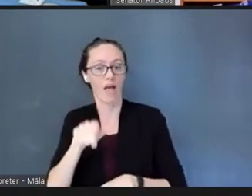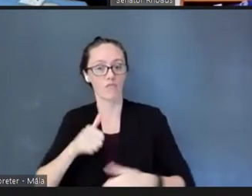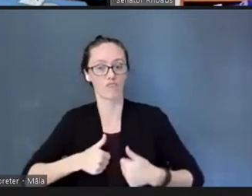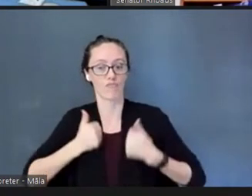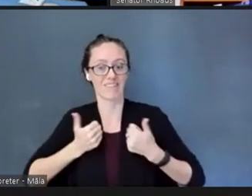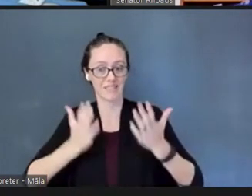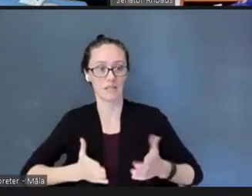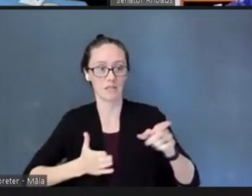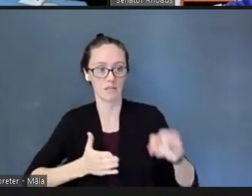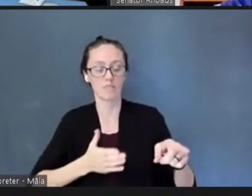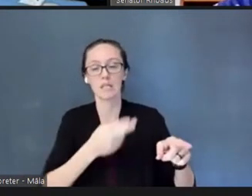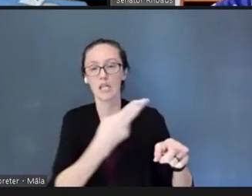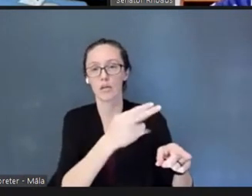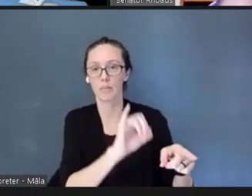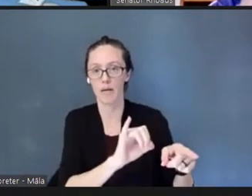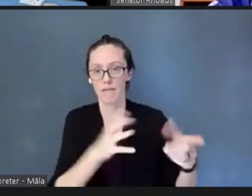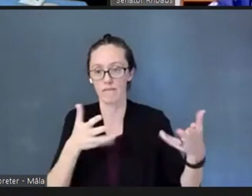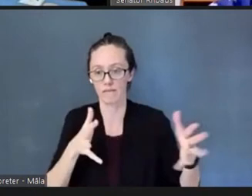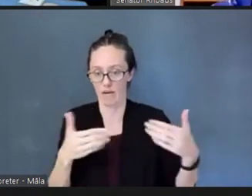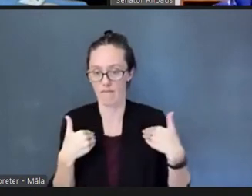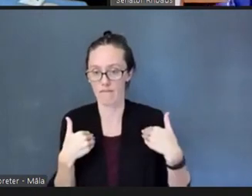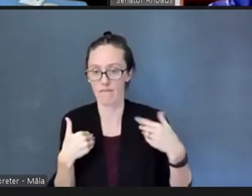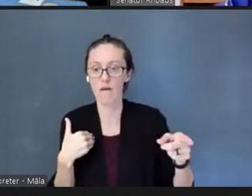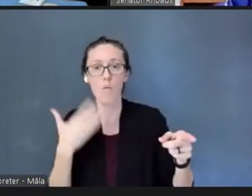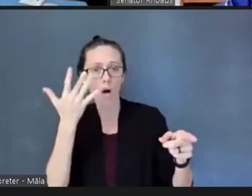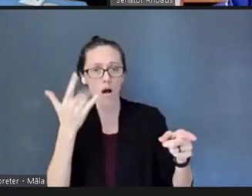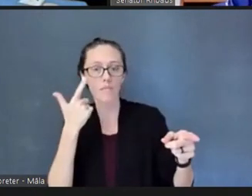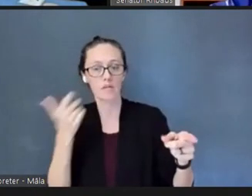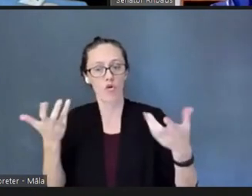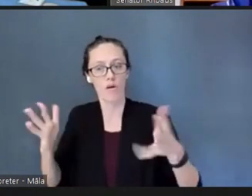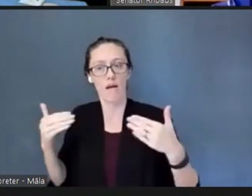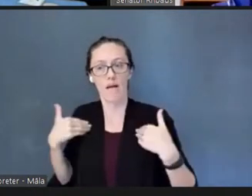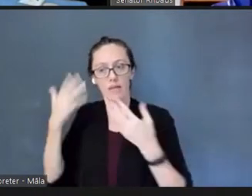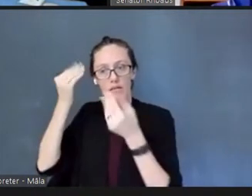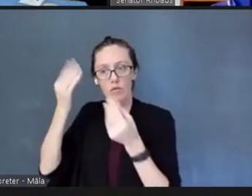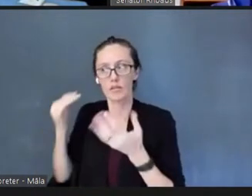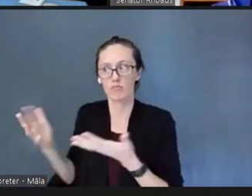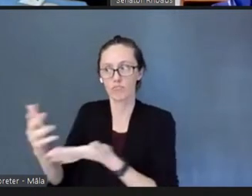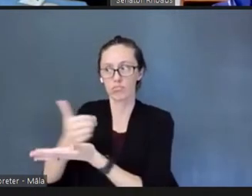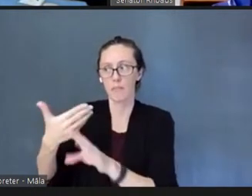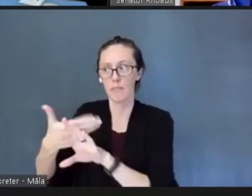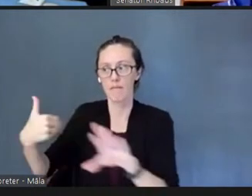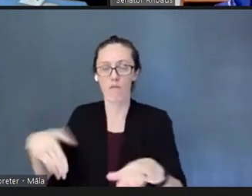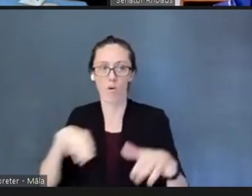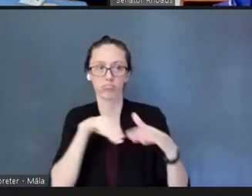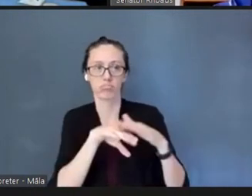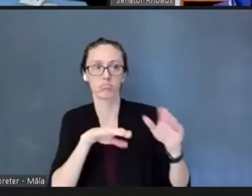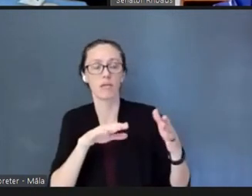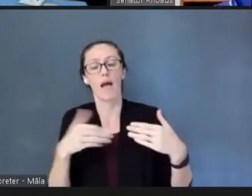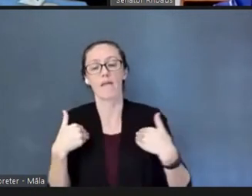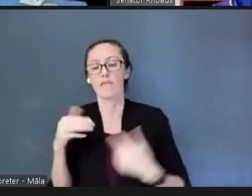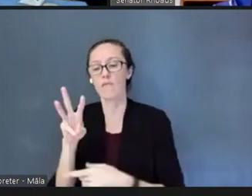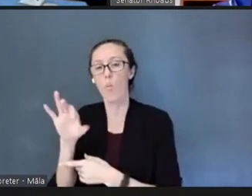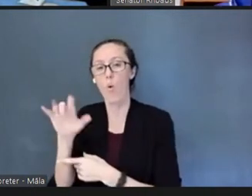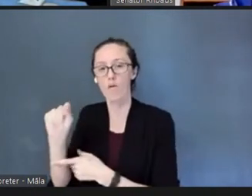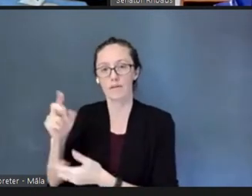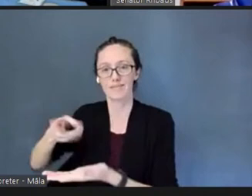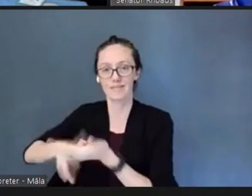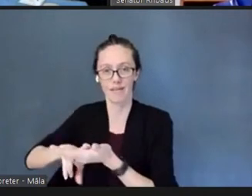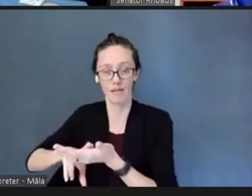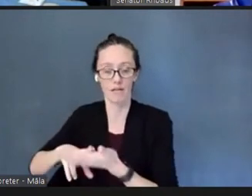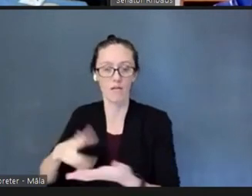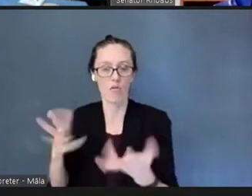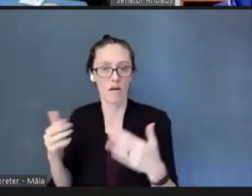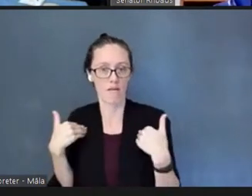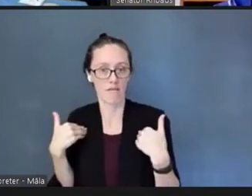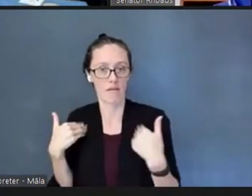is hearing impaired, because they have all this information gathered prior to having a warrant signed. I would think a